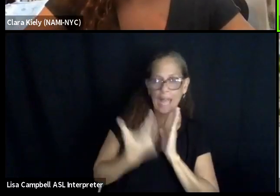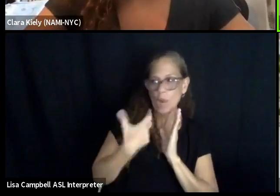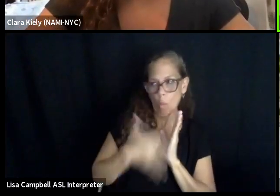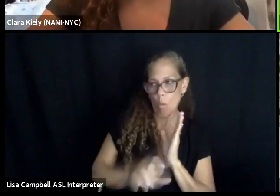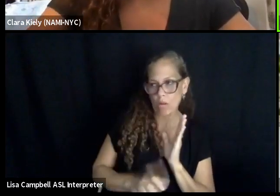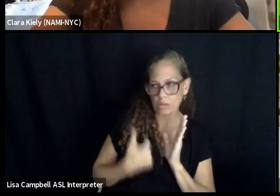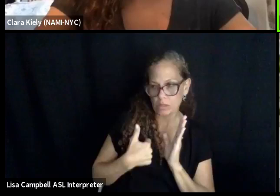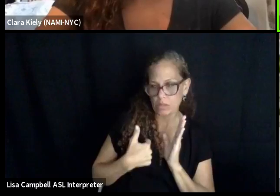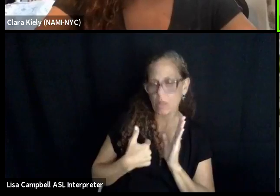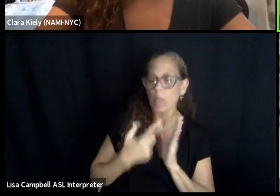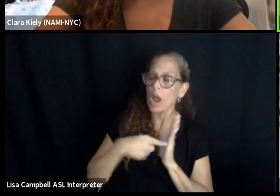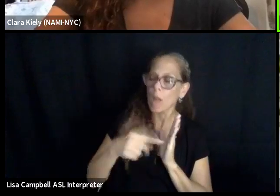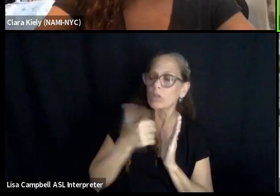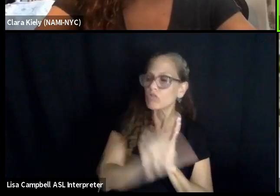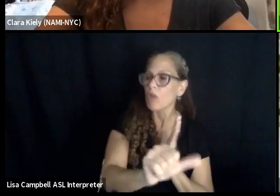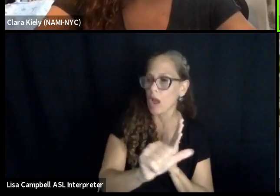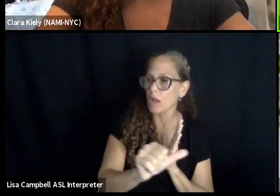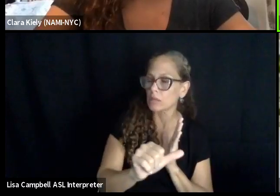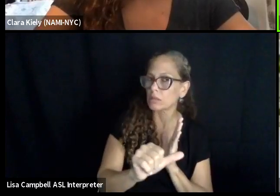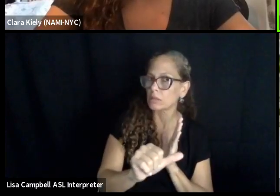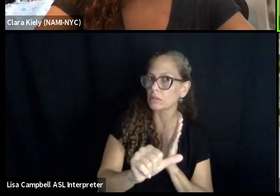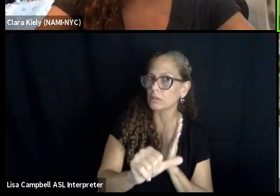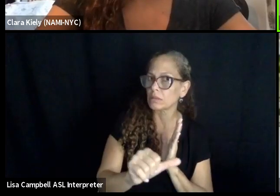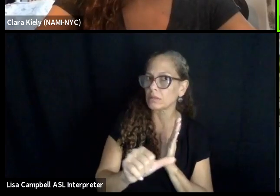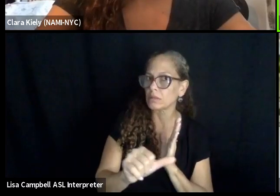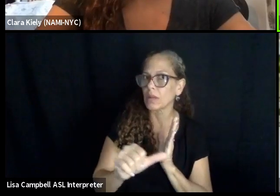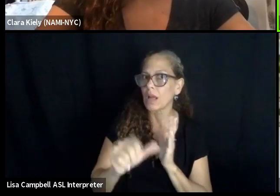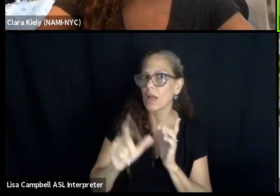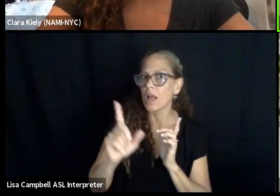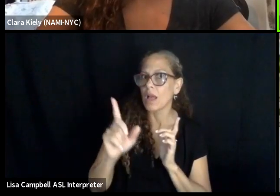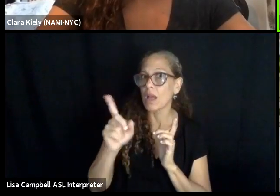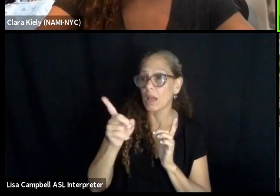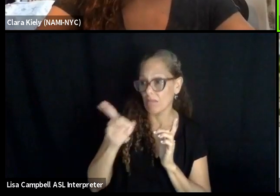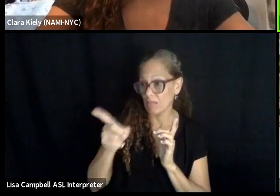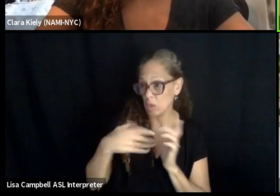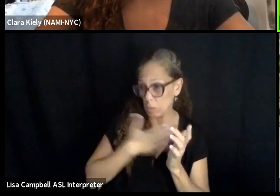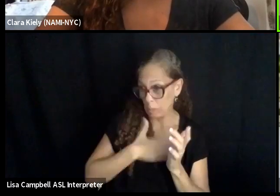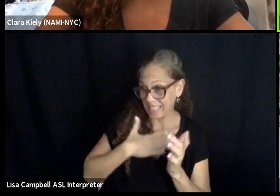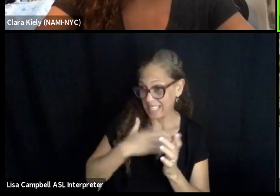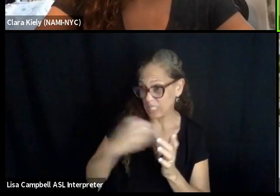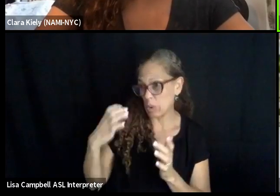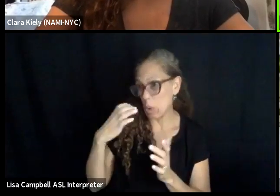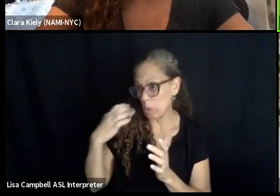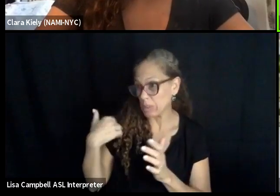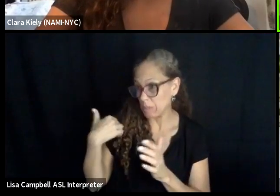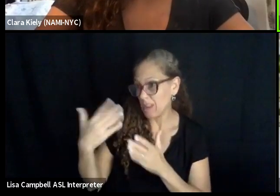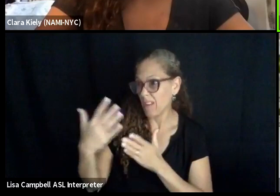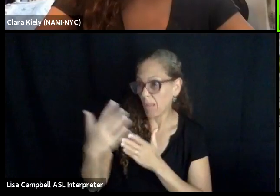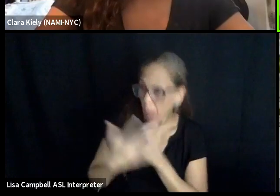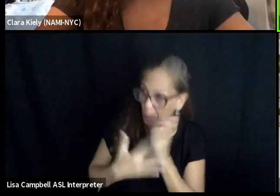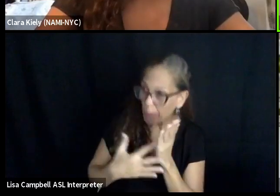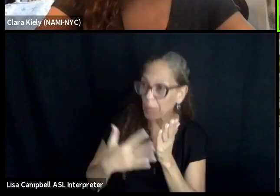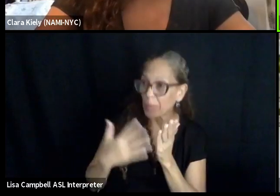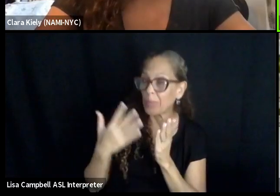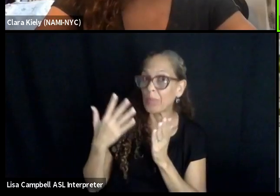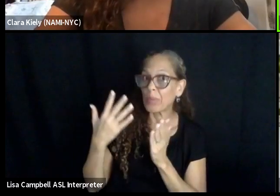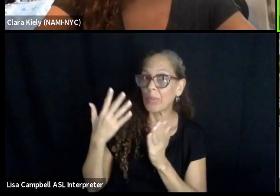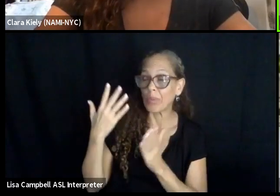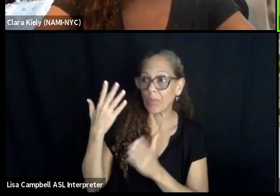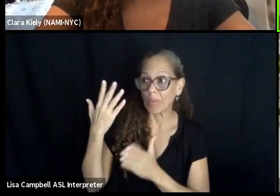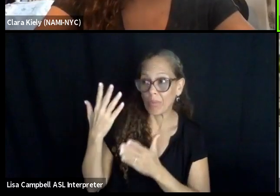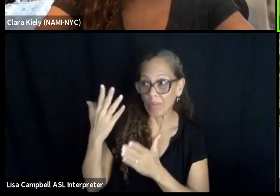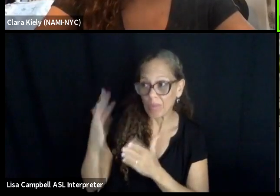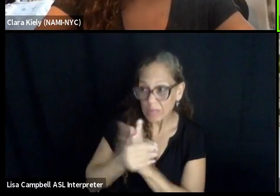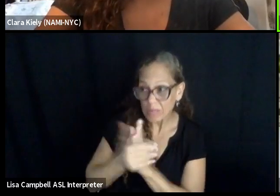the skills I'm going to try today. And can you please coach me through, like, are those skills a